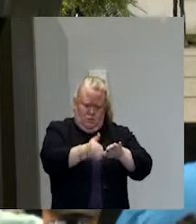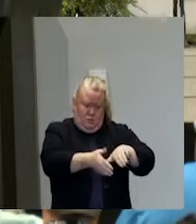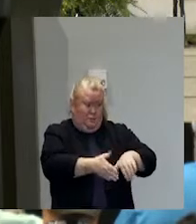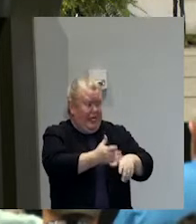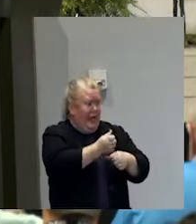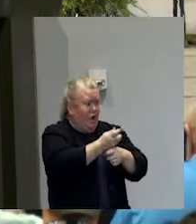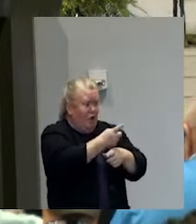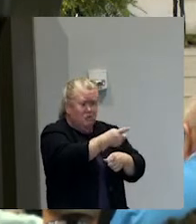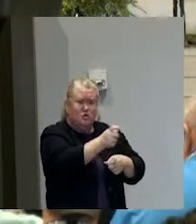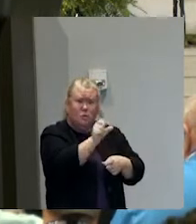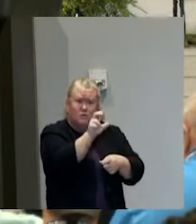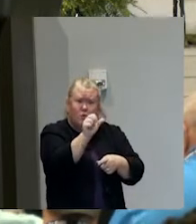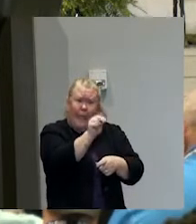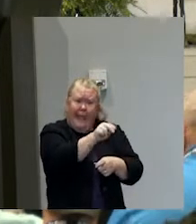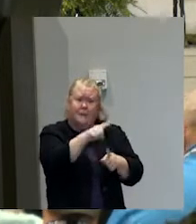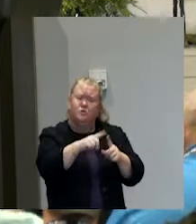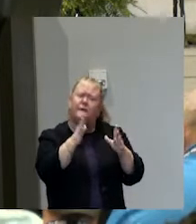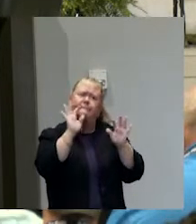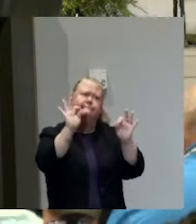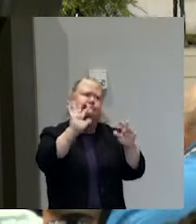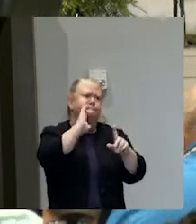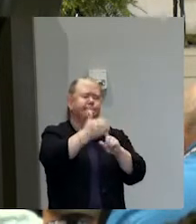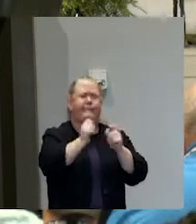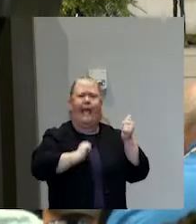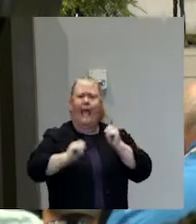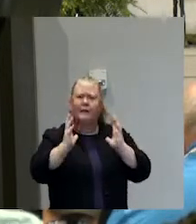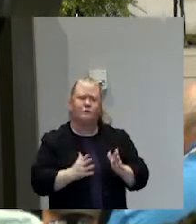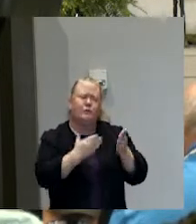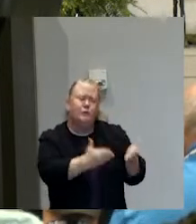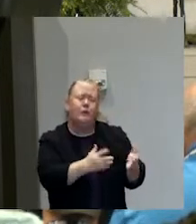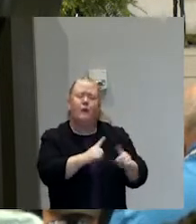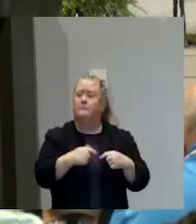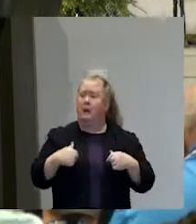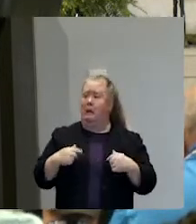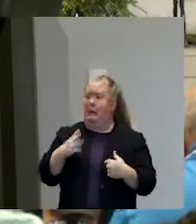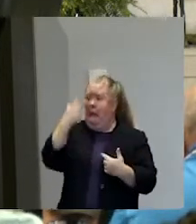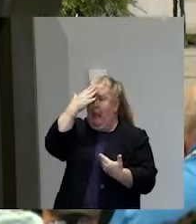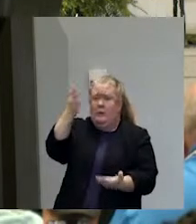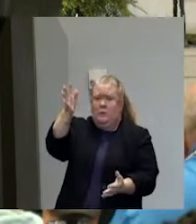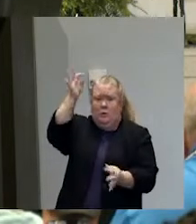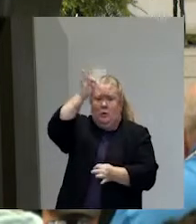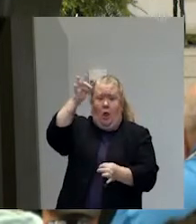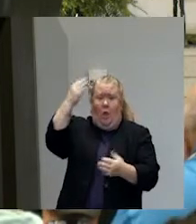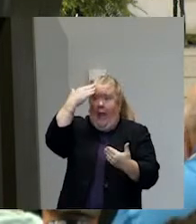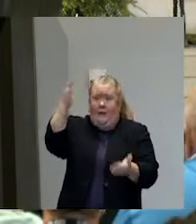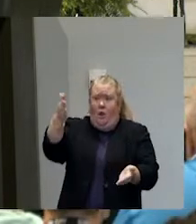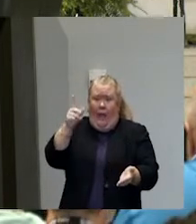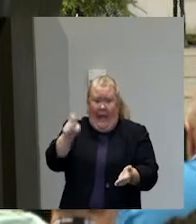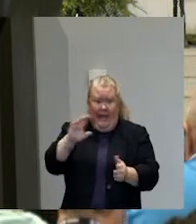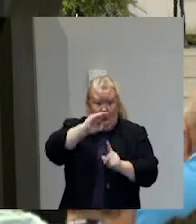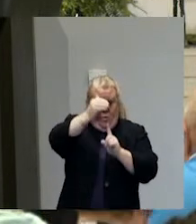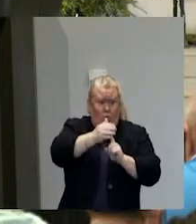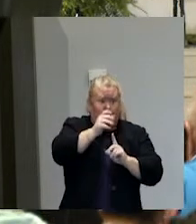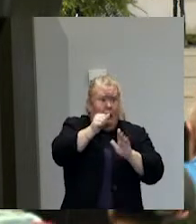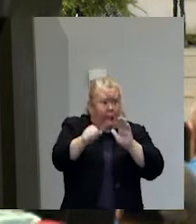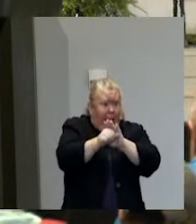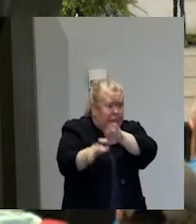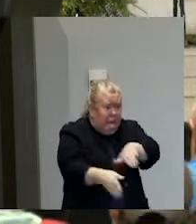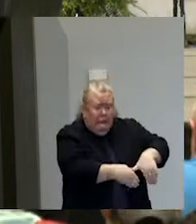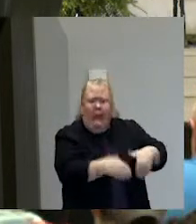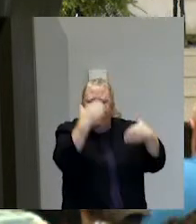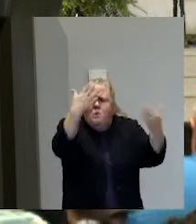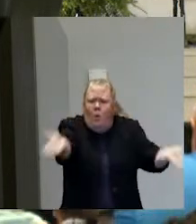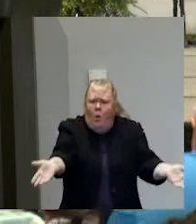actor. By the way, vote for Emmys. Mm-hmm. But I never even knew I had to do that. And there is a balancing